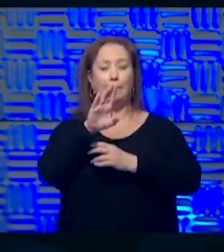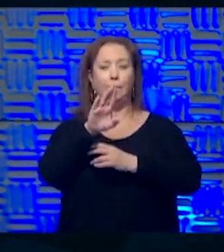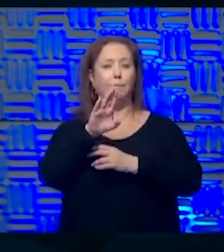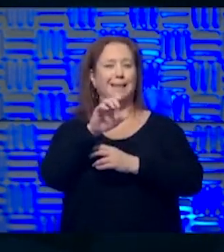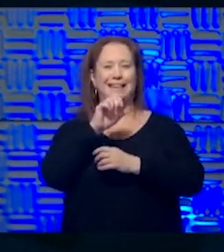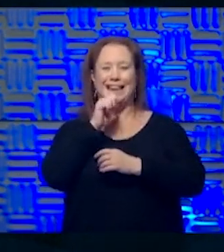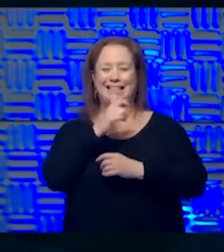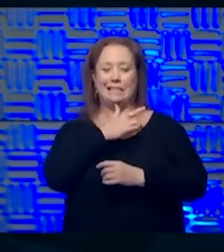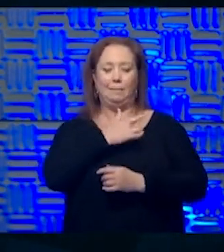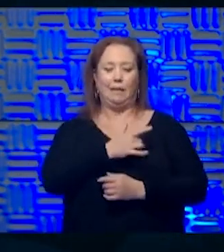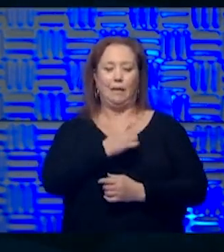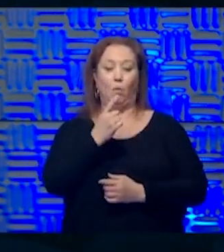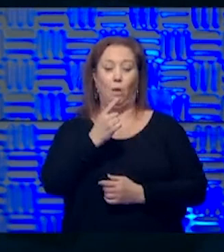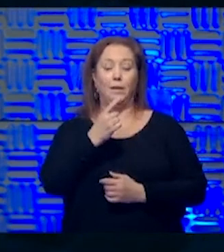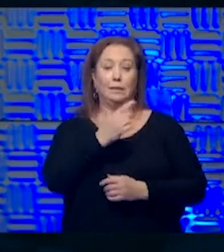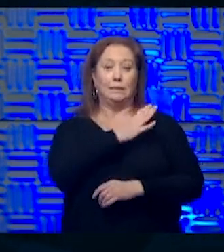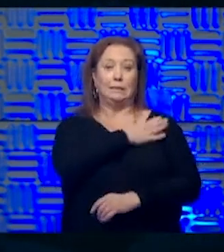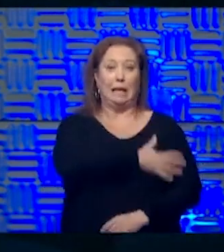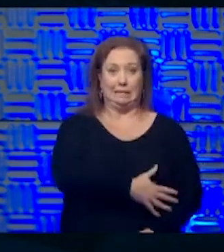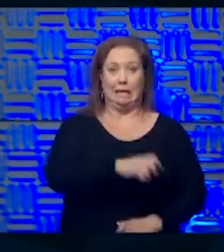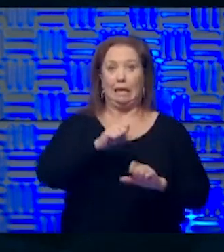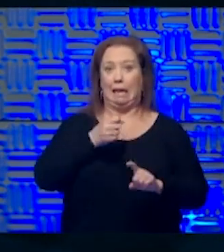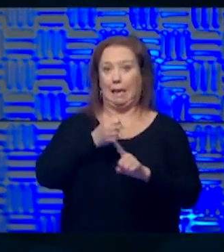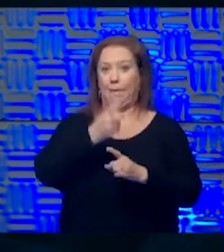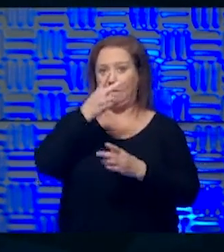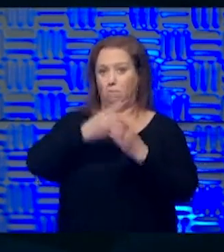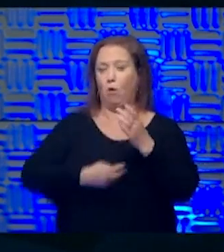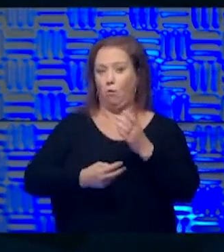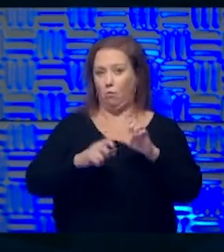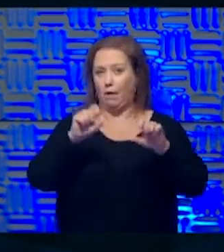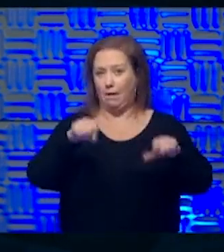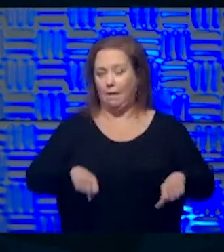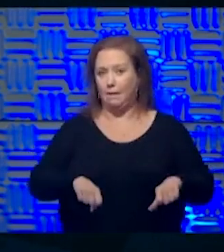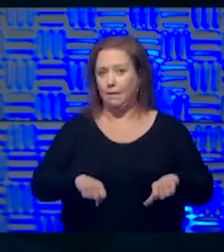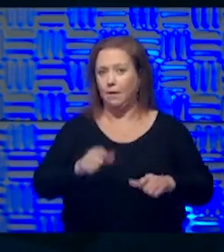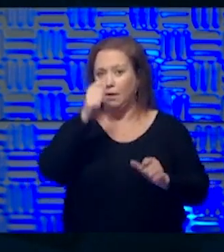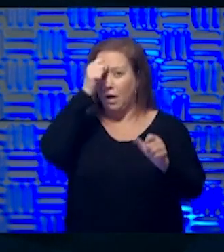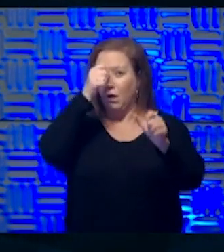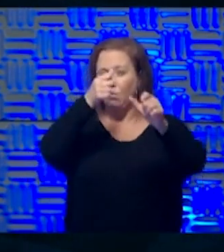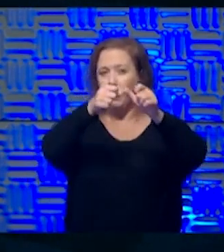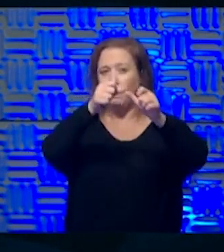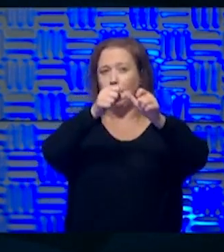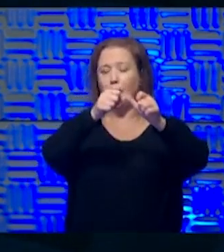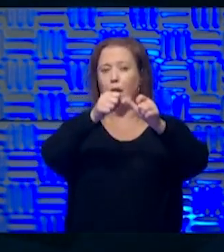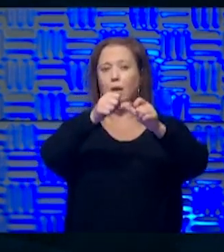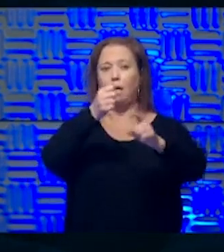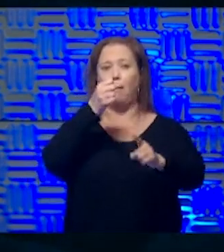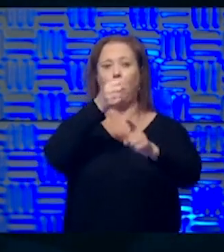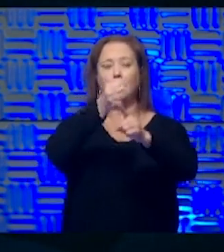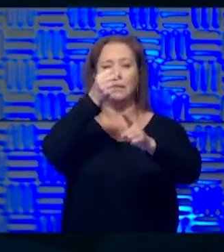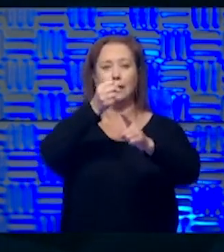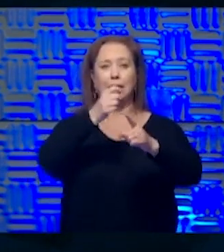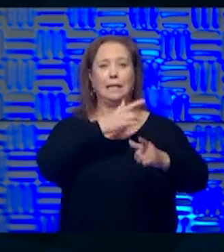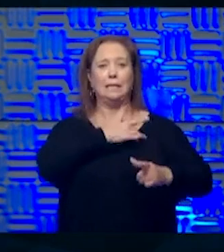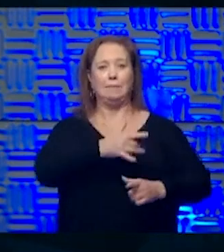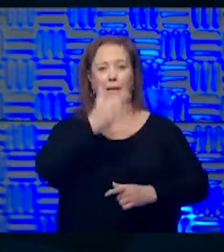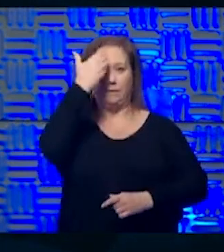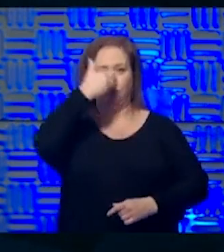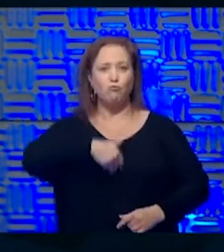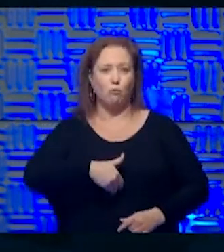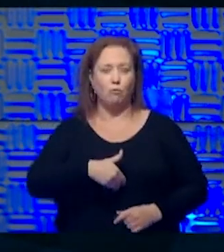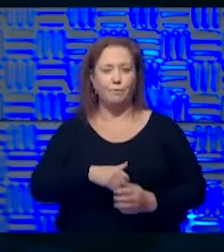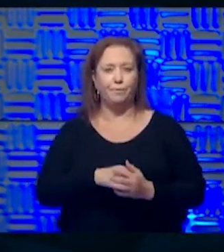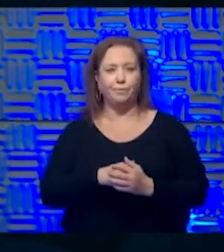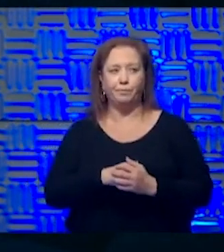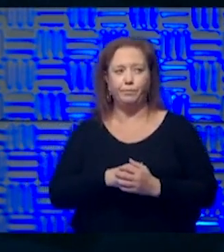on one side of the body. It can affect both sides of the body. One key thing to remember is sudden onset is typically stroke.